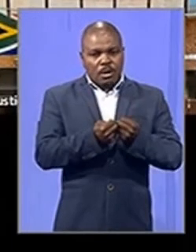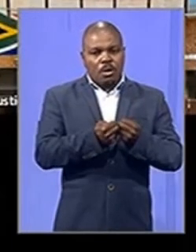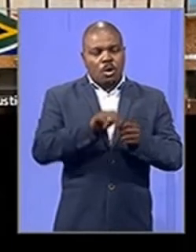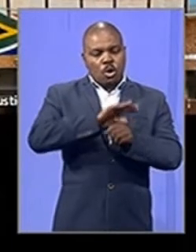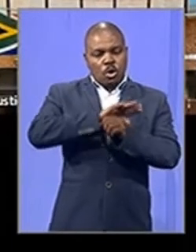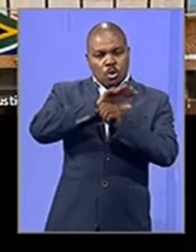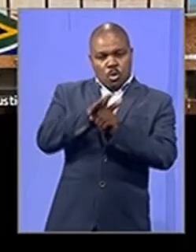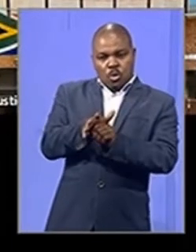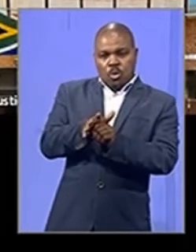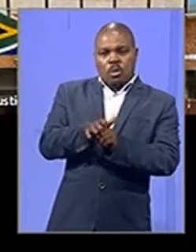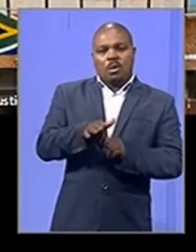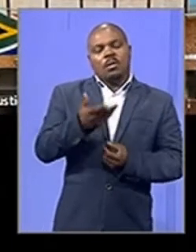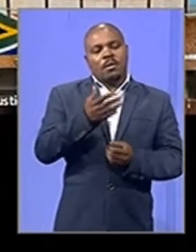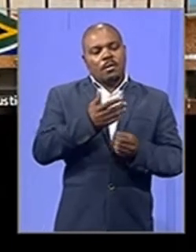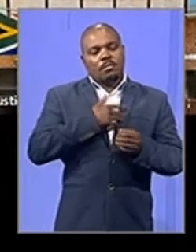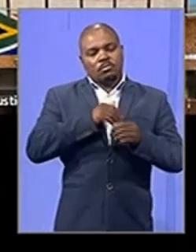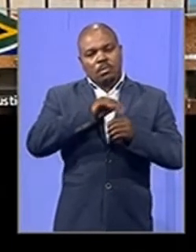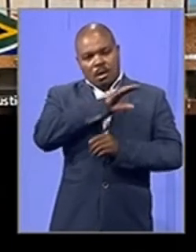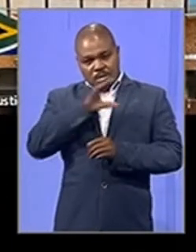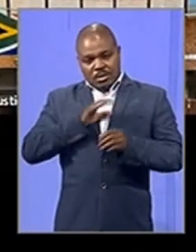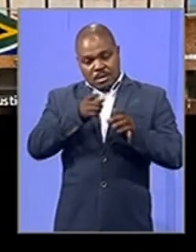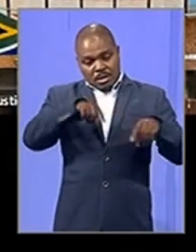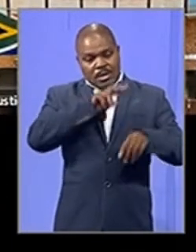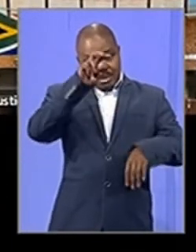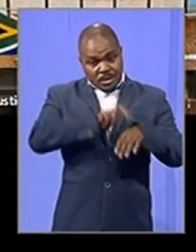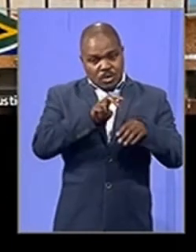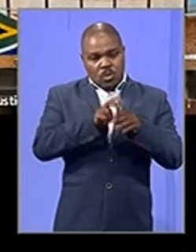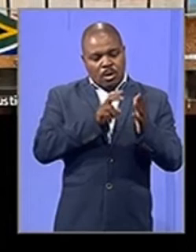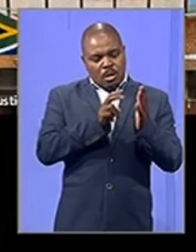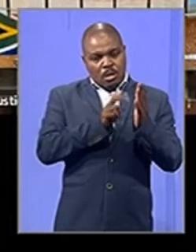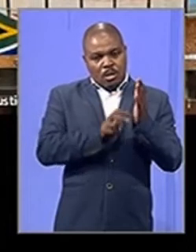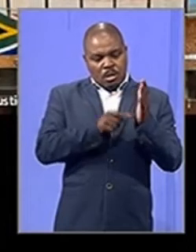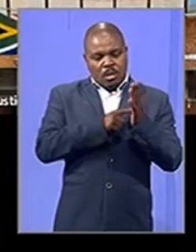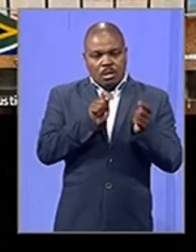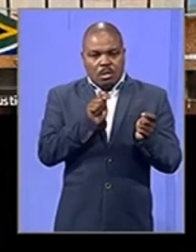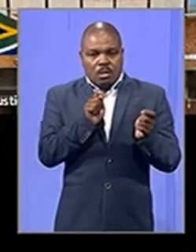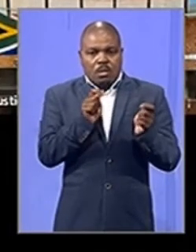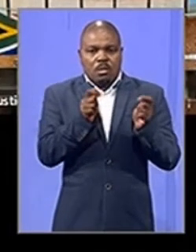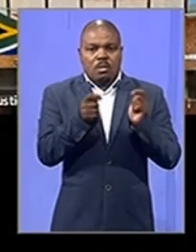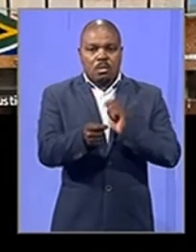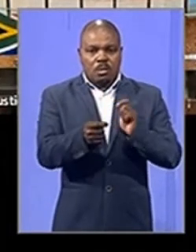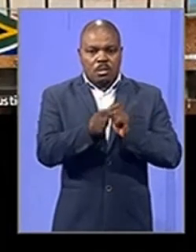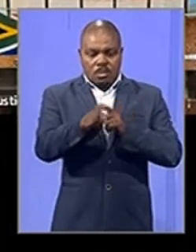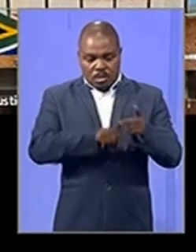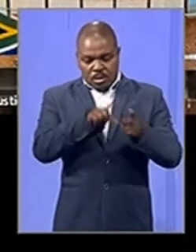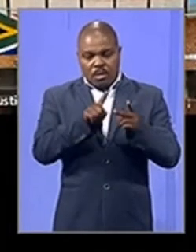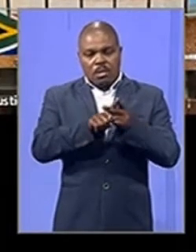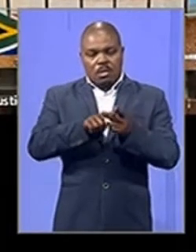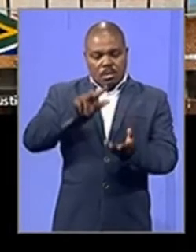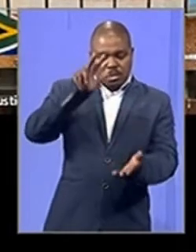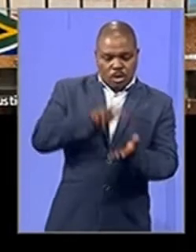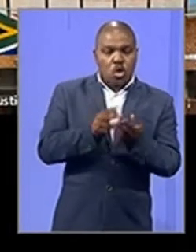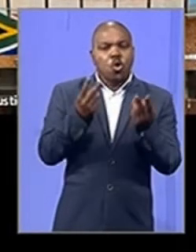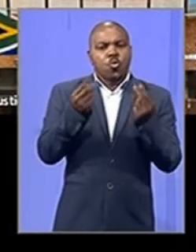Command Council amends the regulations, in the alternative pass new regulations that